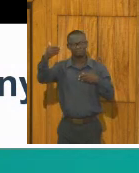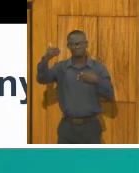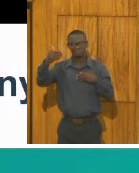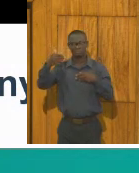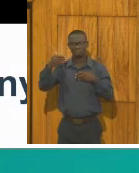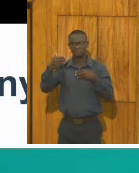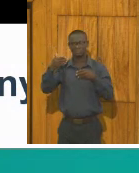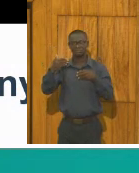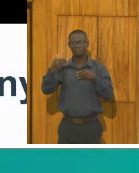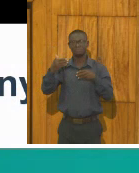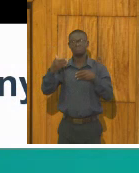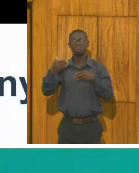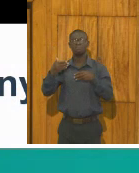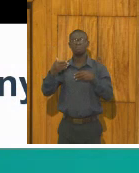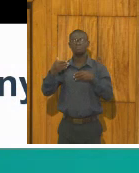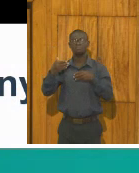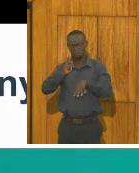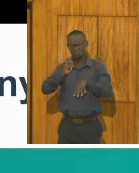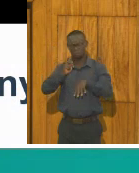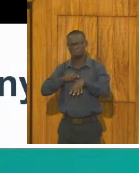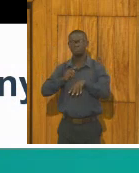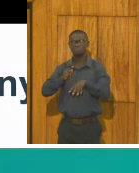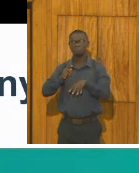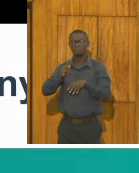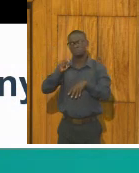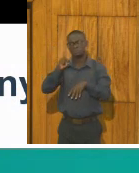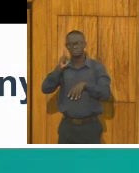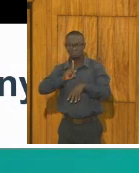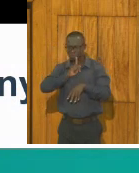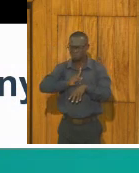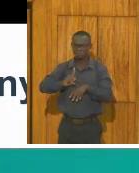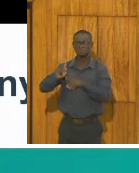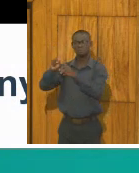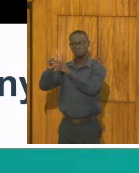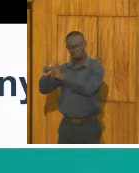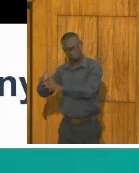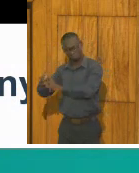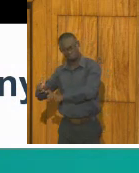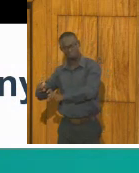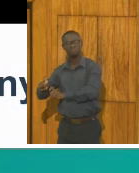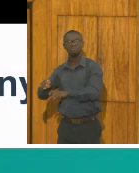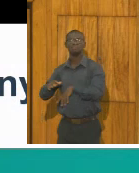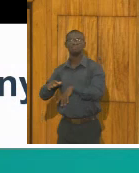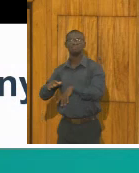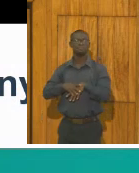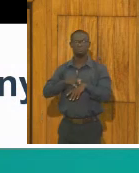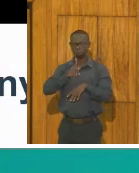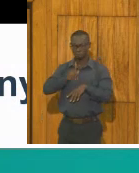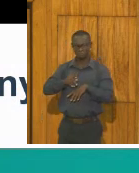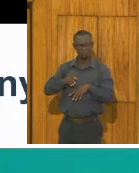existed in that period when we were doing single syphilis testing alone. Then, of course, there is the issue